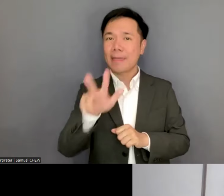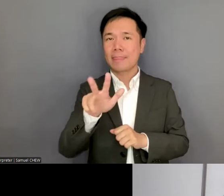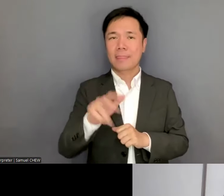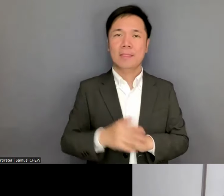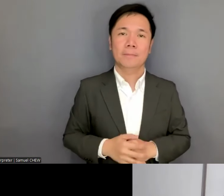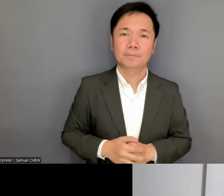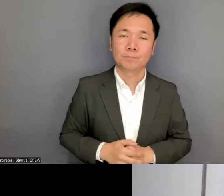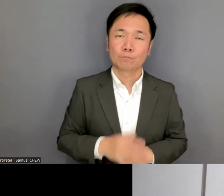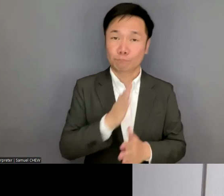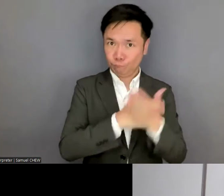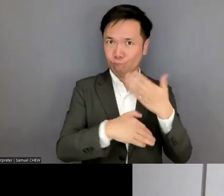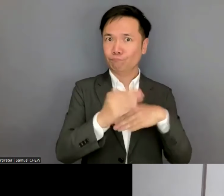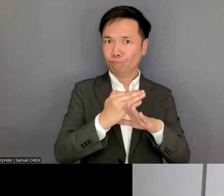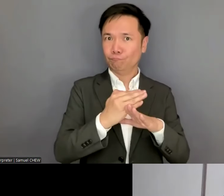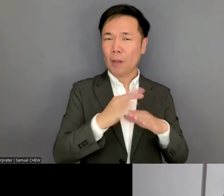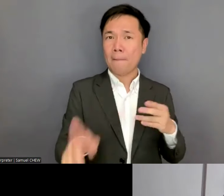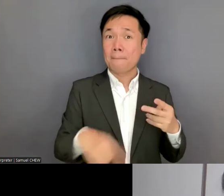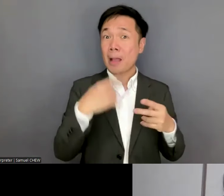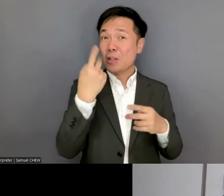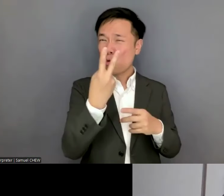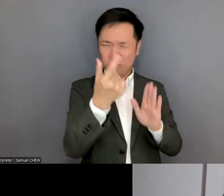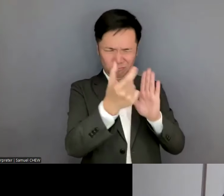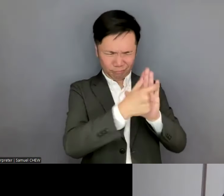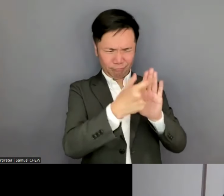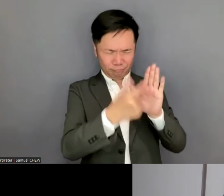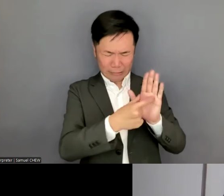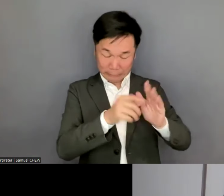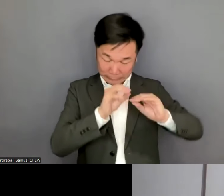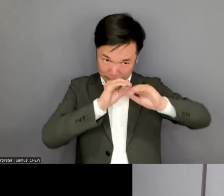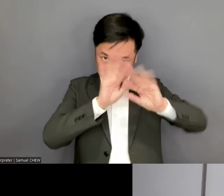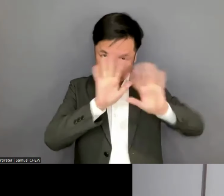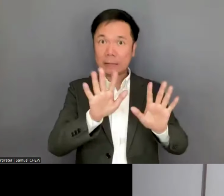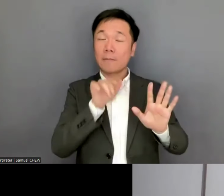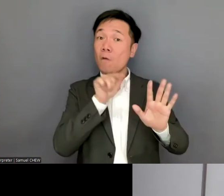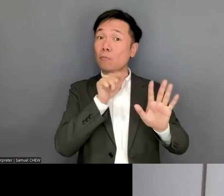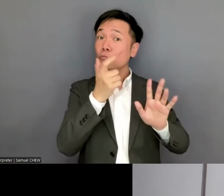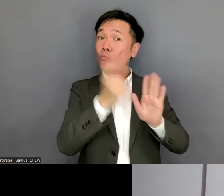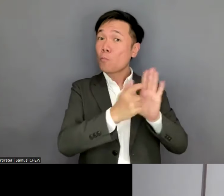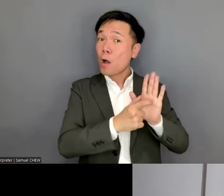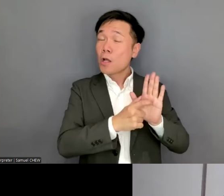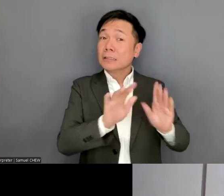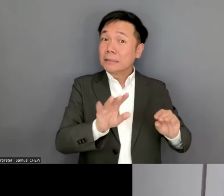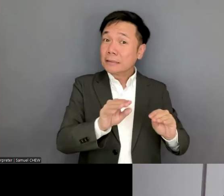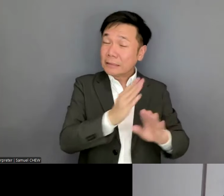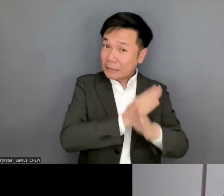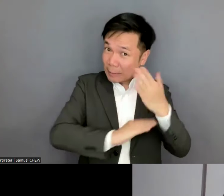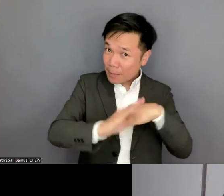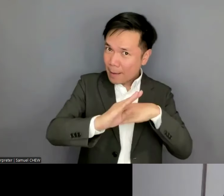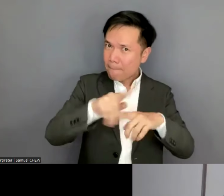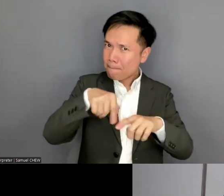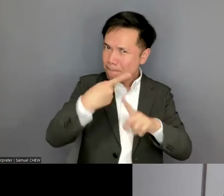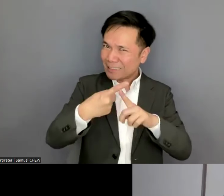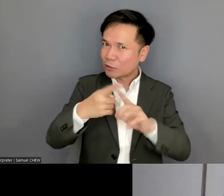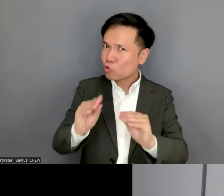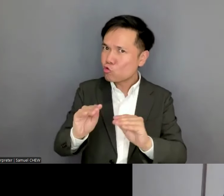that there are 2 explicit references to youth with disabilities, especially participation of youth